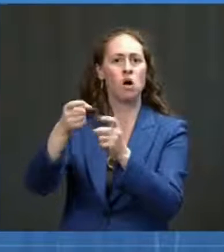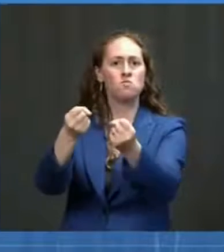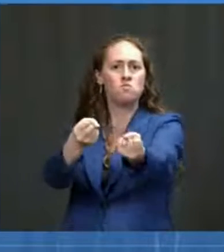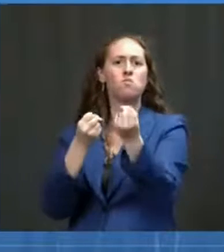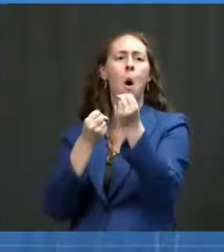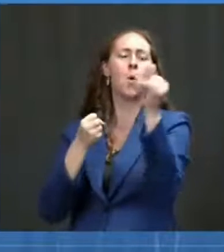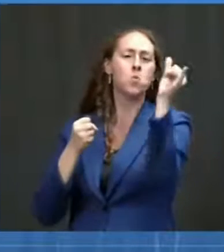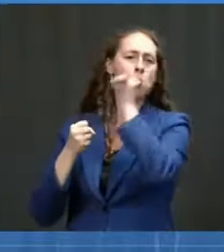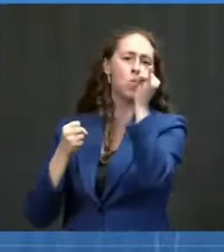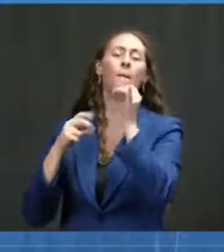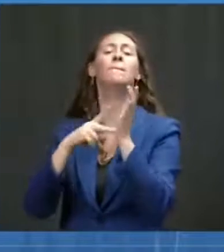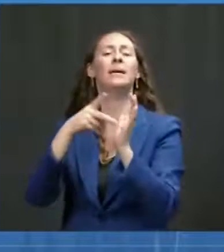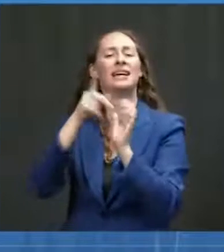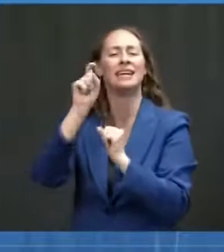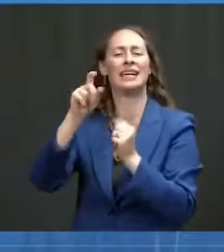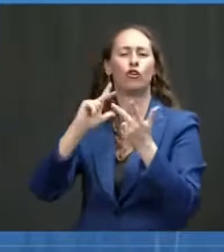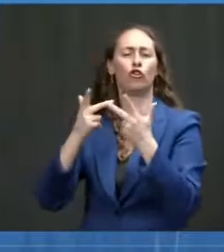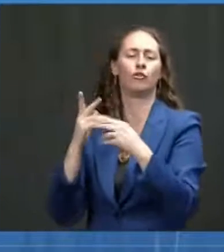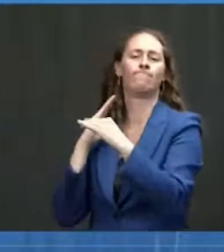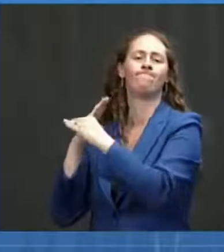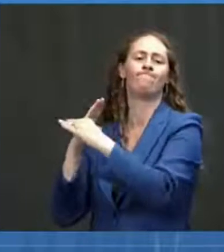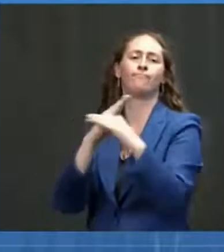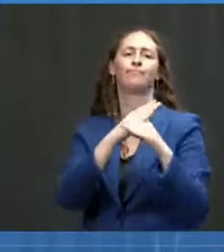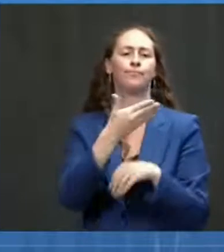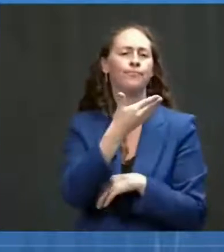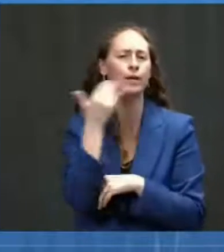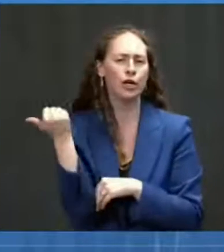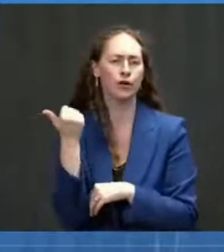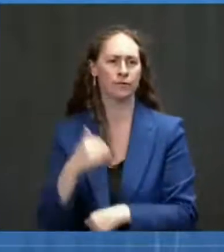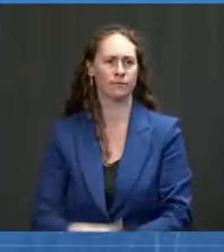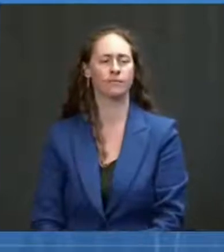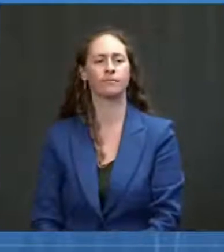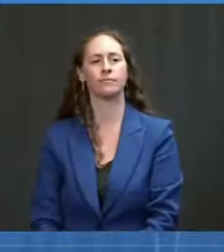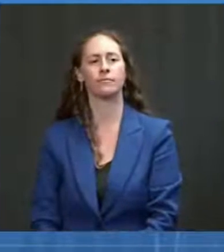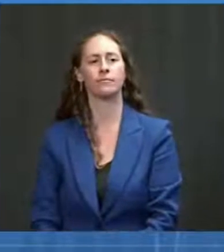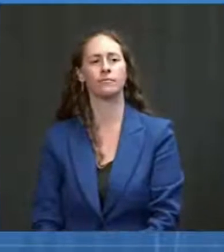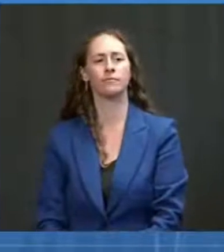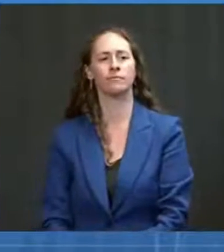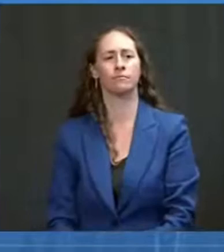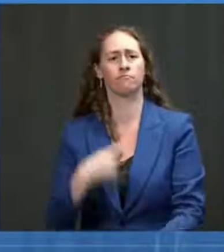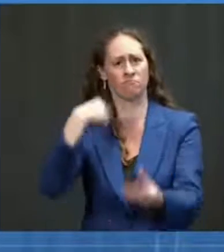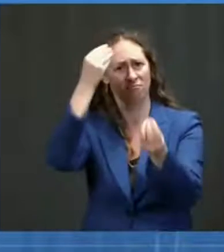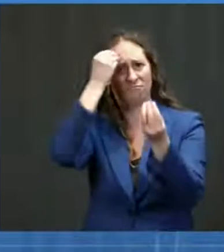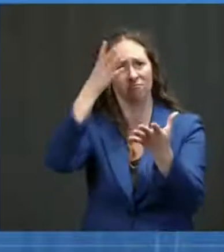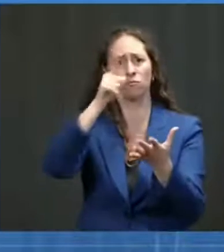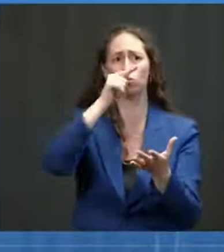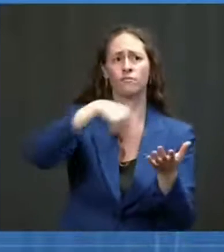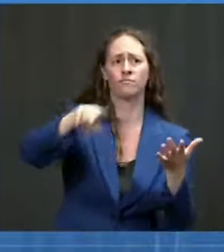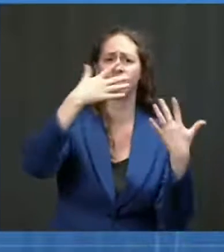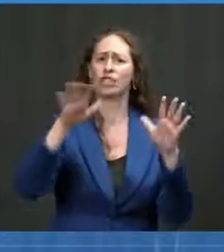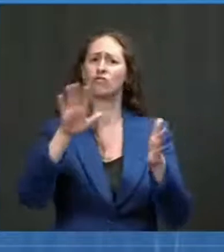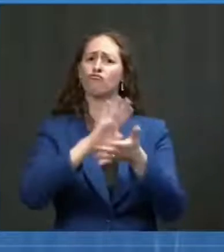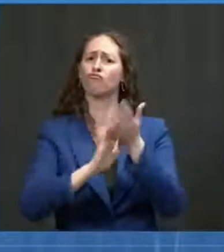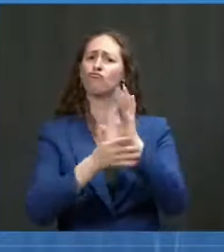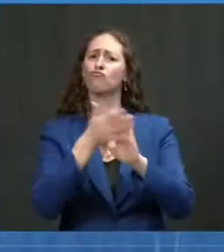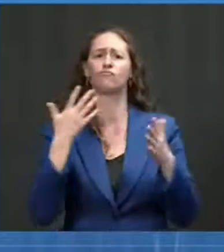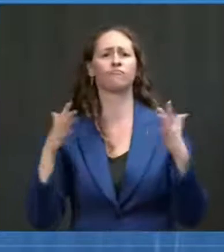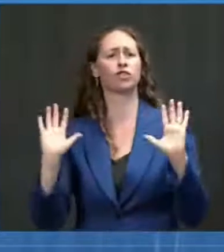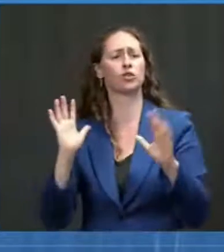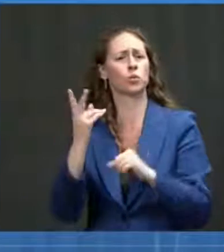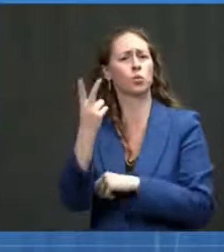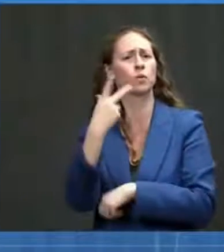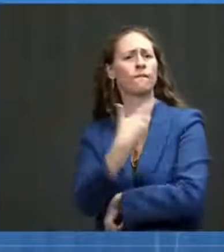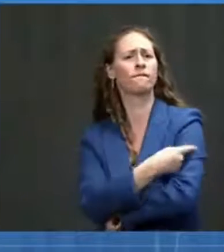affirms that vaccine protection remains high against the worst outcomes of COVID, we are concerned that this pattern